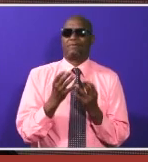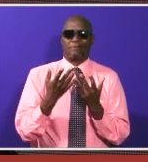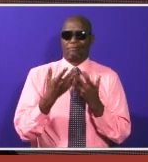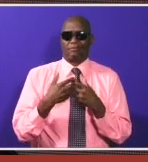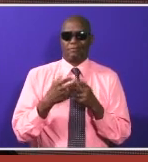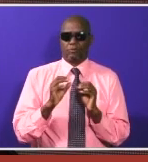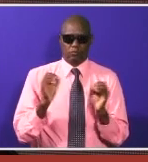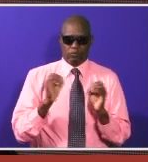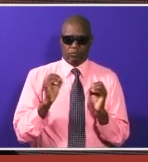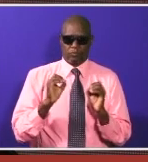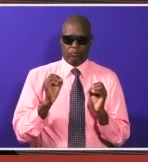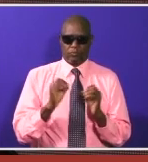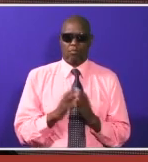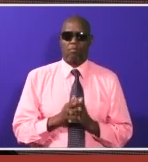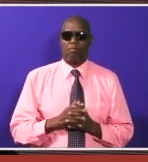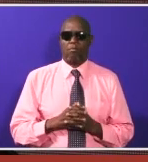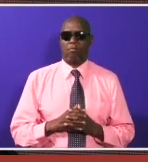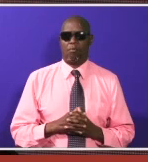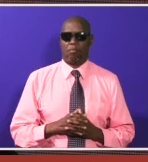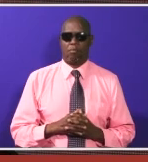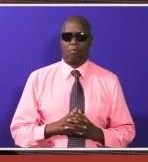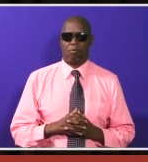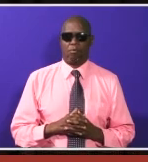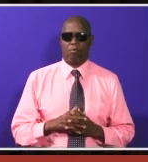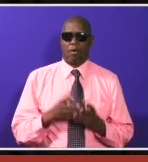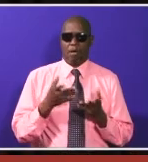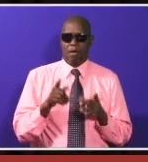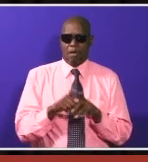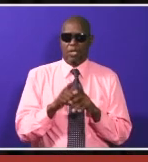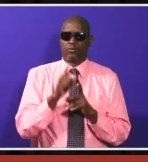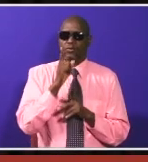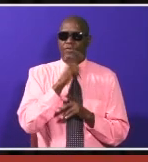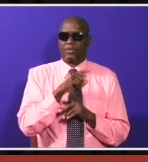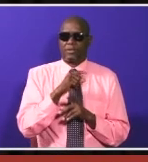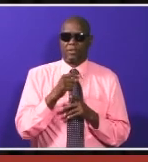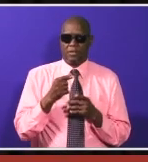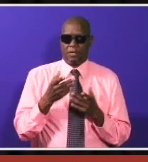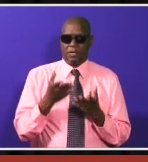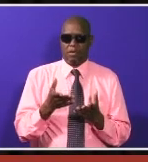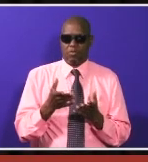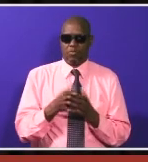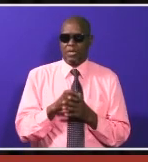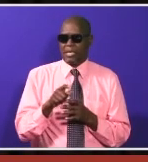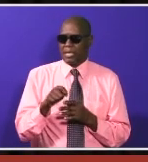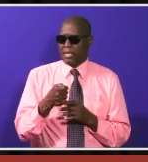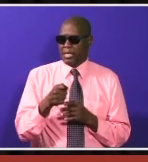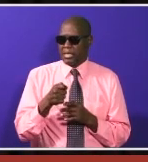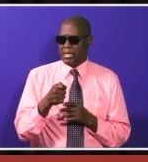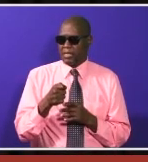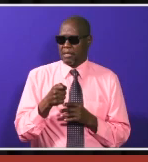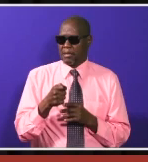client who is implementing it. Yeah. Well, as you conclude, I mean, what are some of the key milestones as a commissioner that the commission has